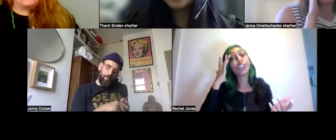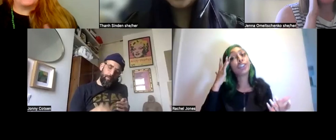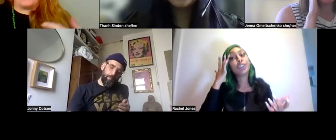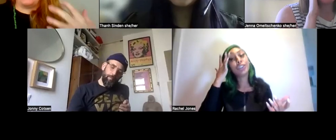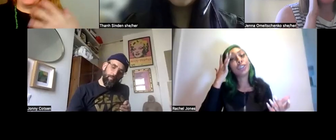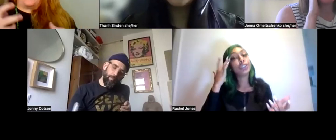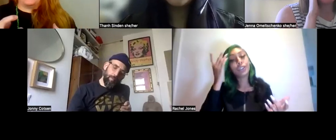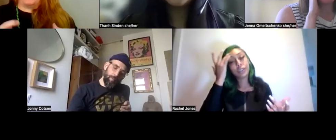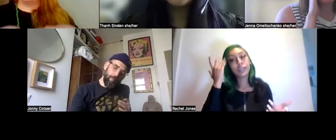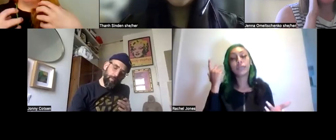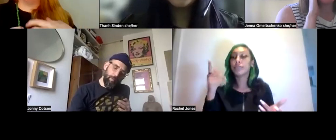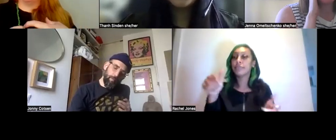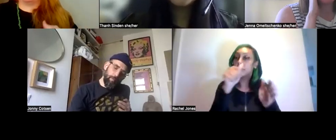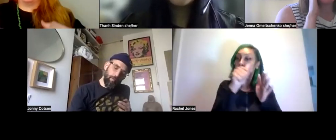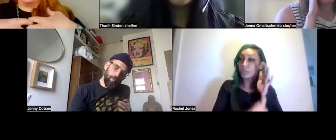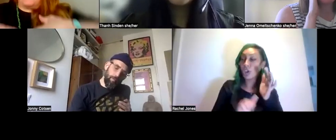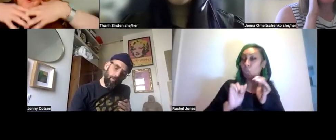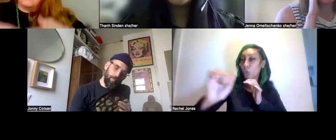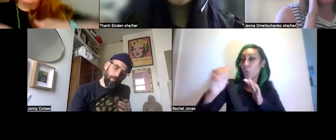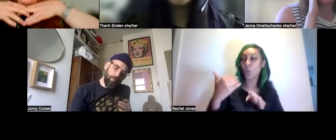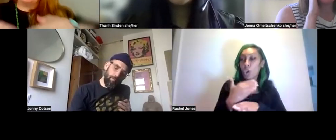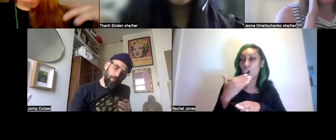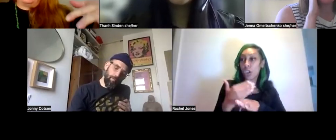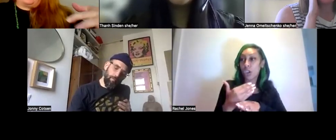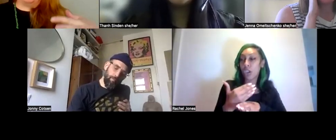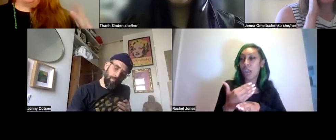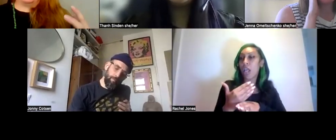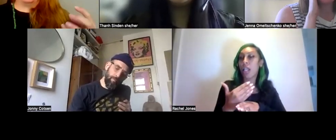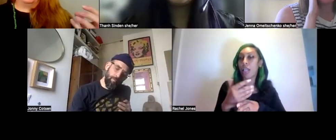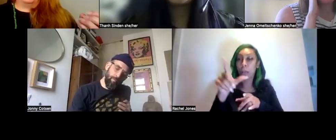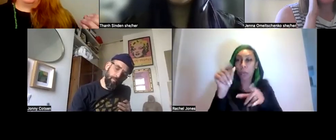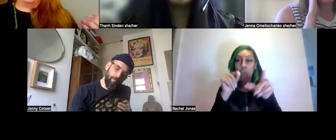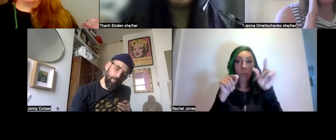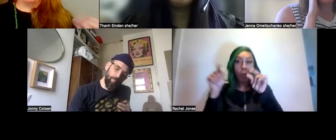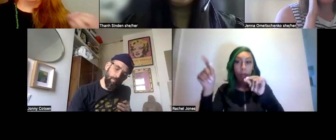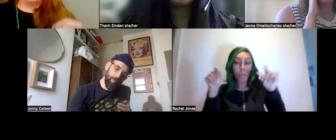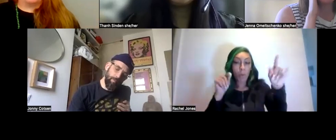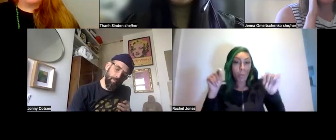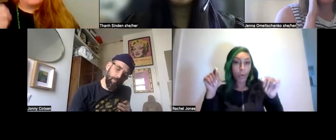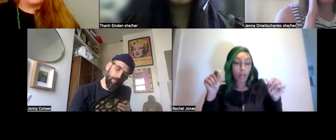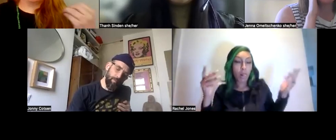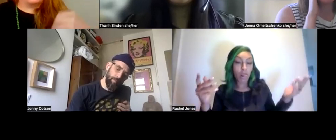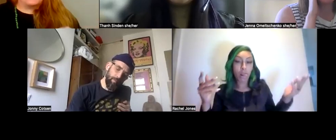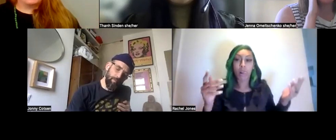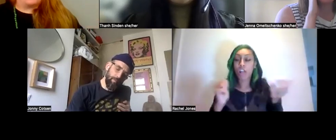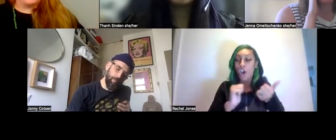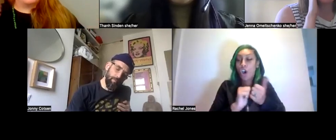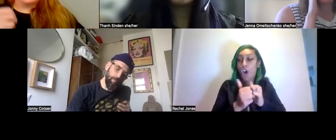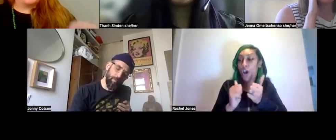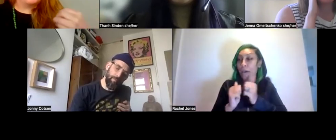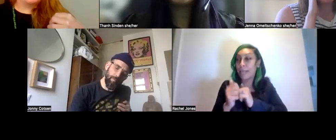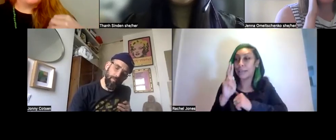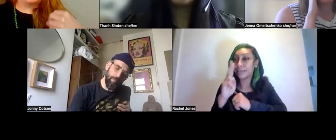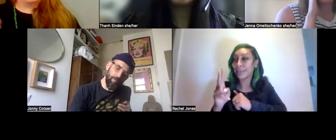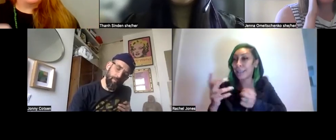organisation? Is it about starting with your work and then sort of drawing out or seeing you know, is it about colleagues seeing the way